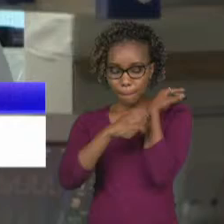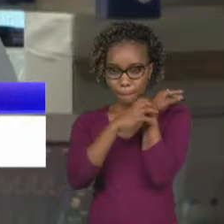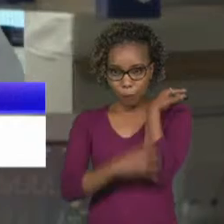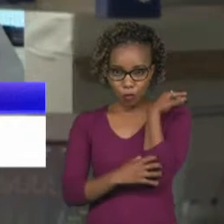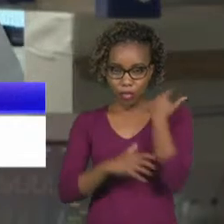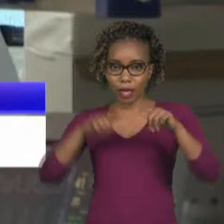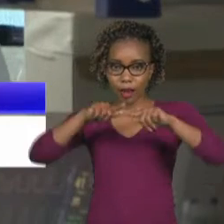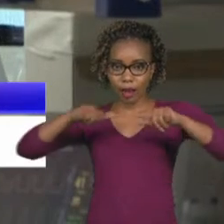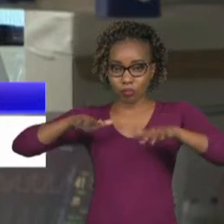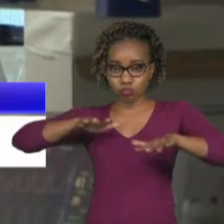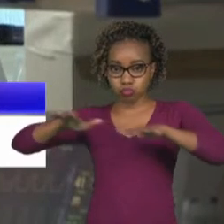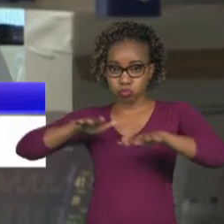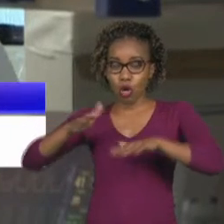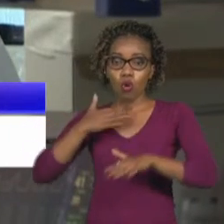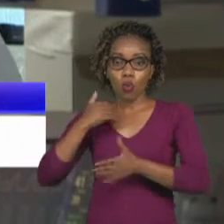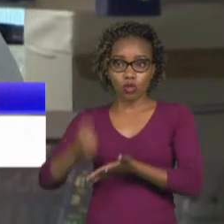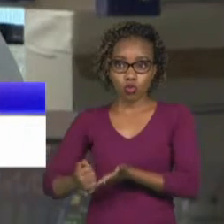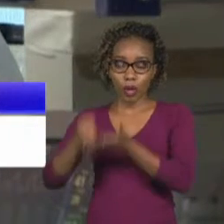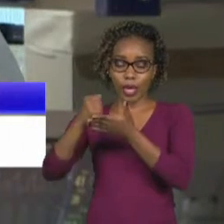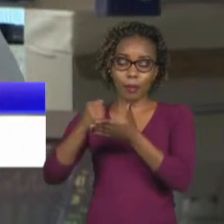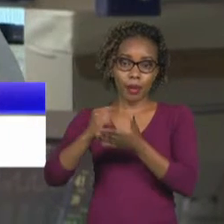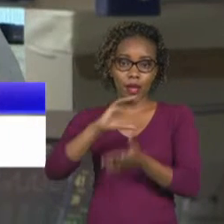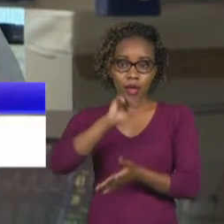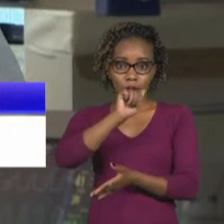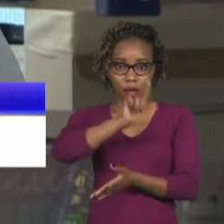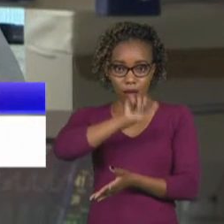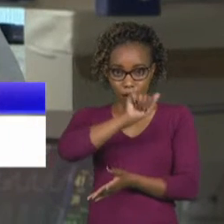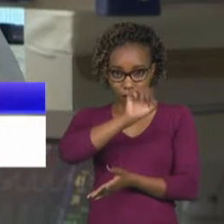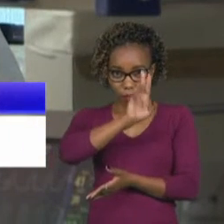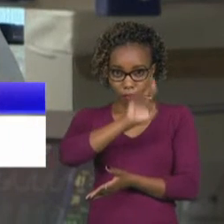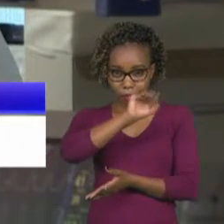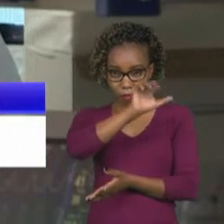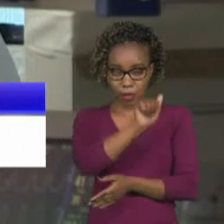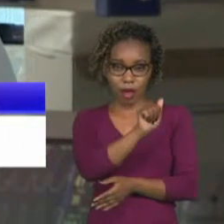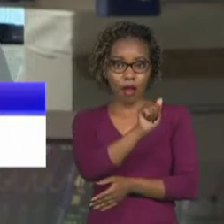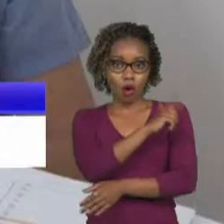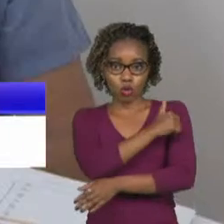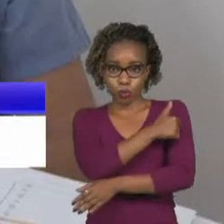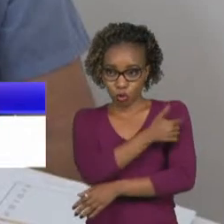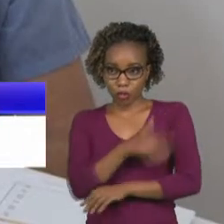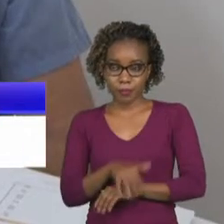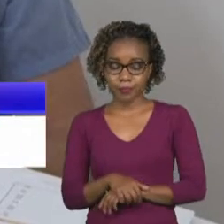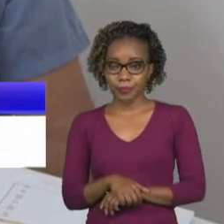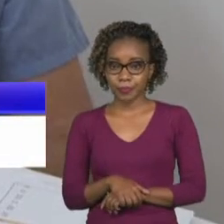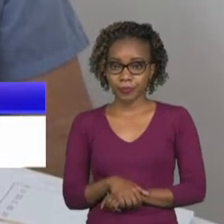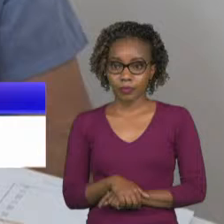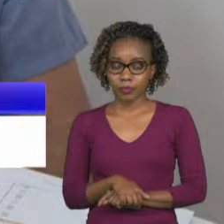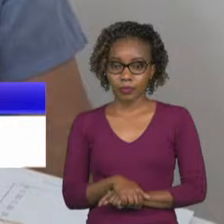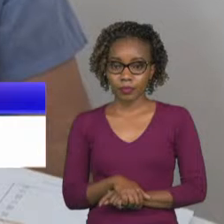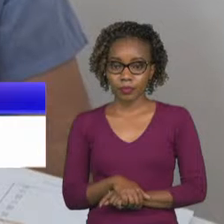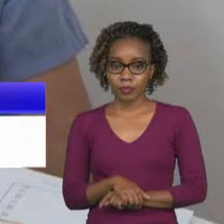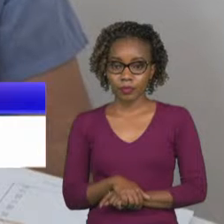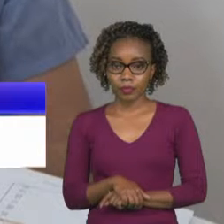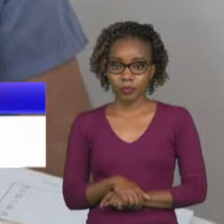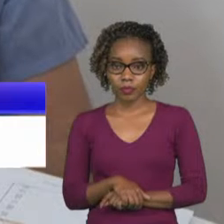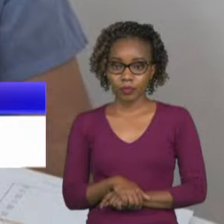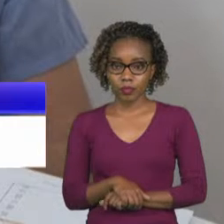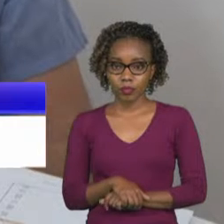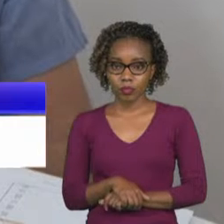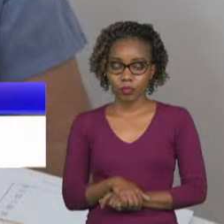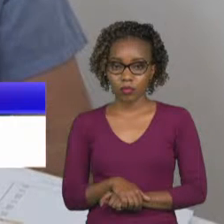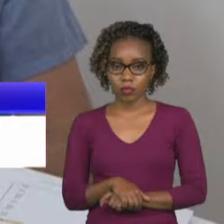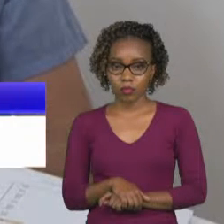has agreed to help out in Calabria, including by providing field hospitals. Al momento attuale tutti I